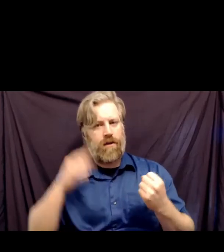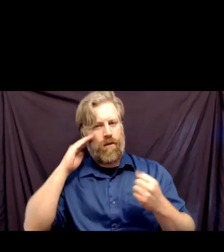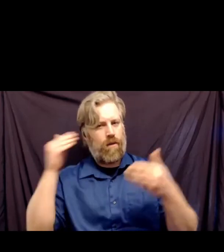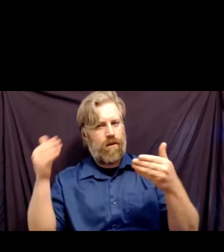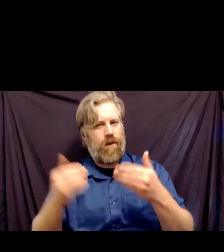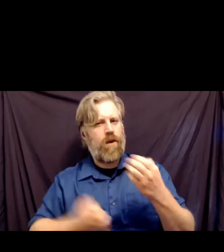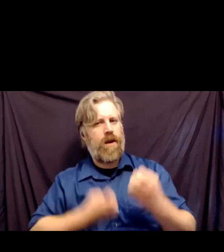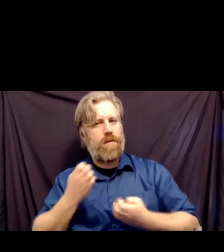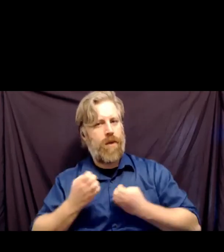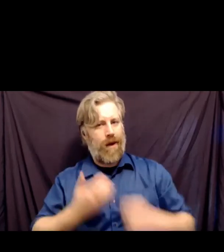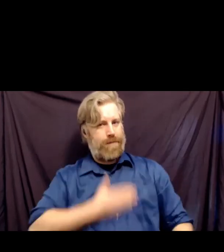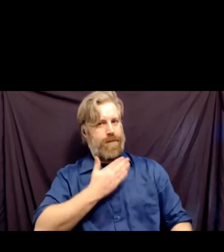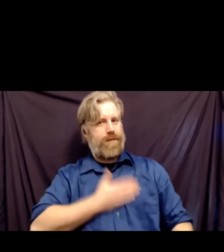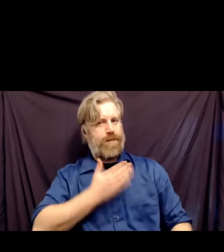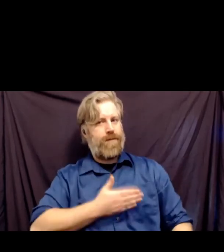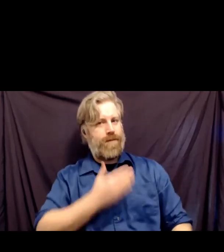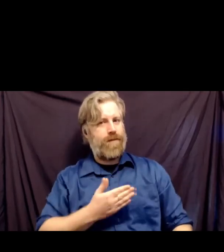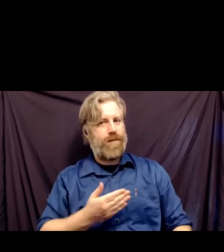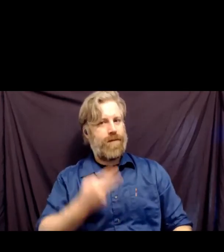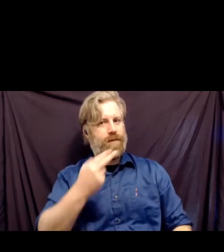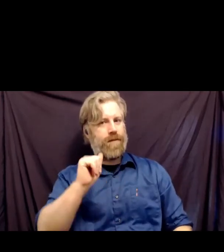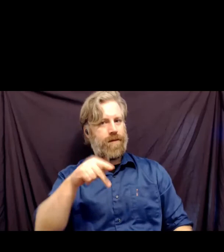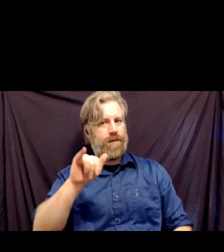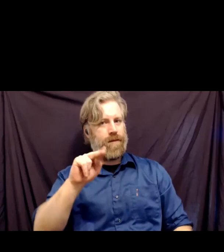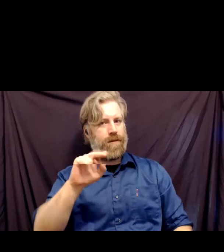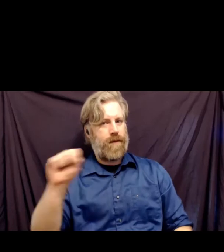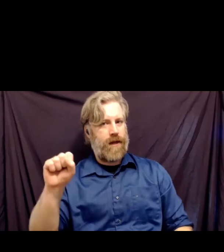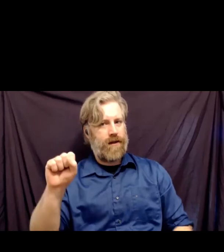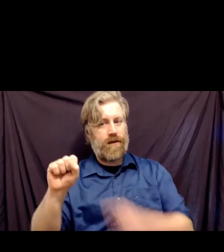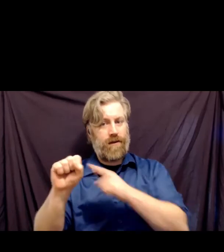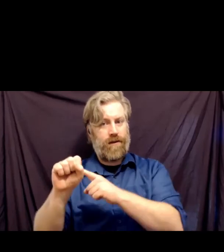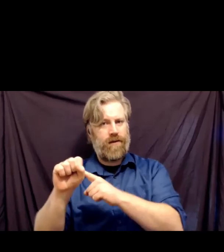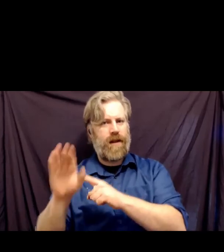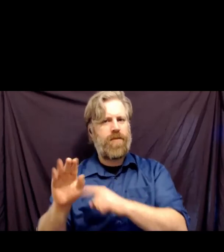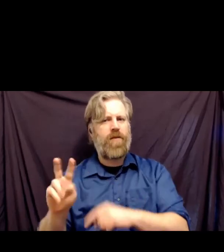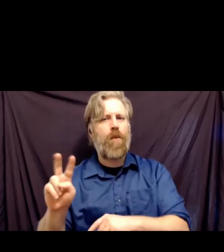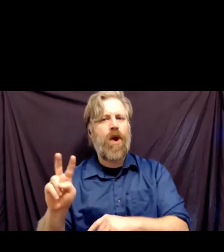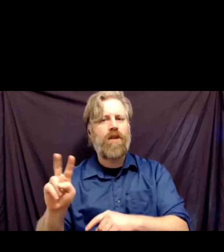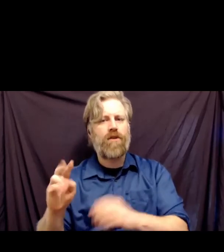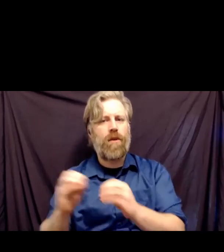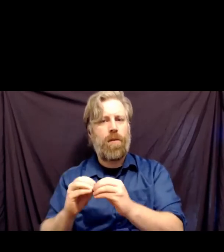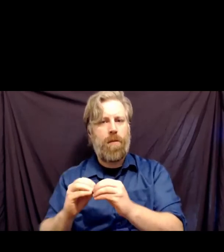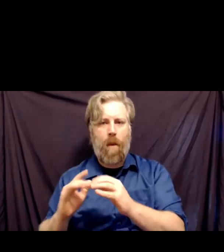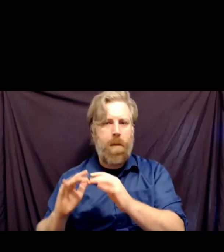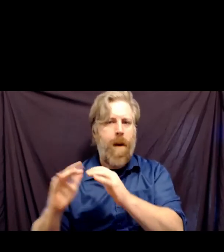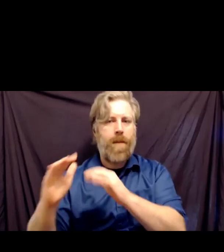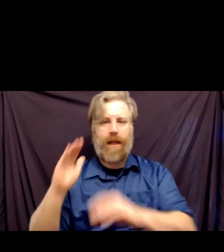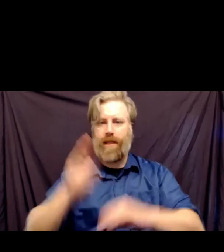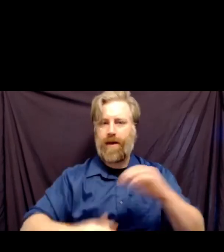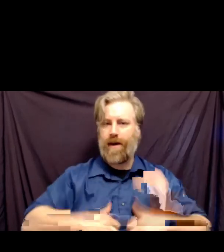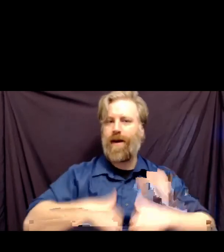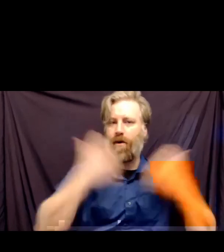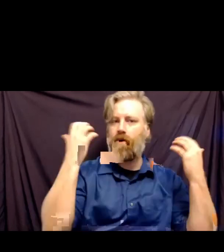happiness. And happiness is a faster vibrating energy than anger. So you don't have